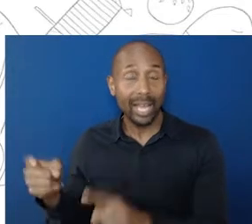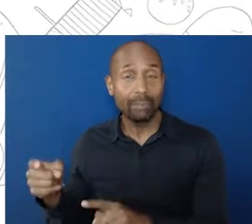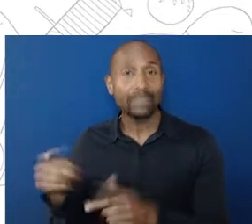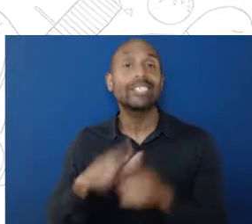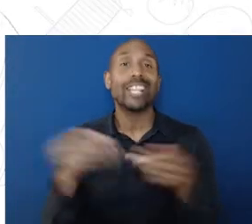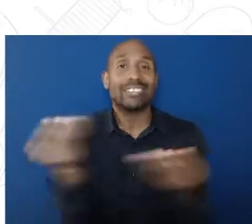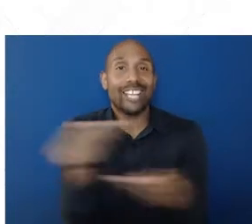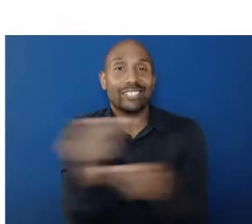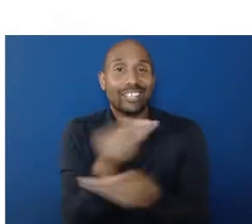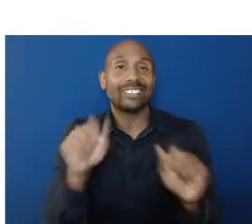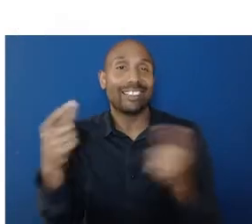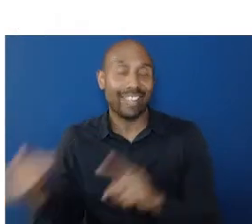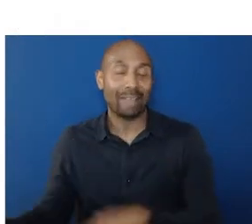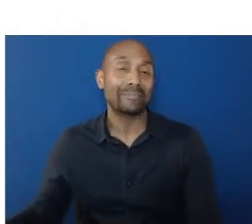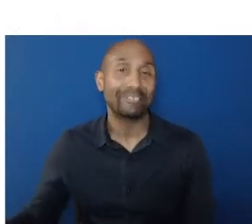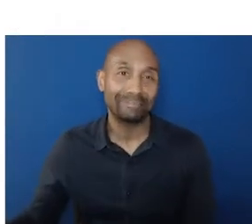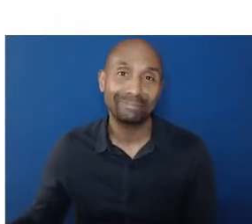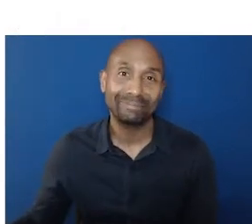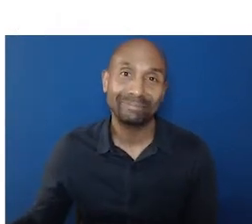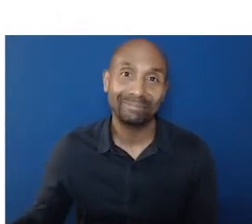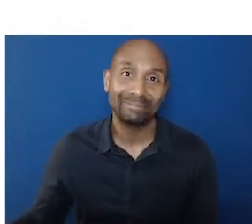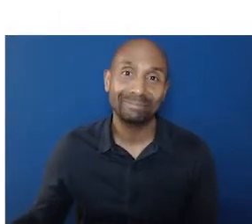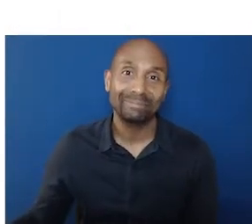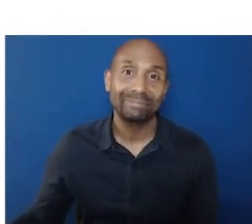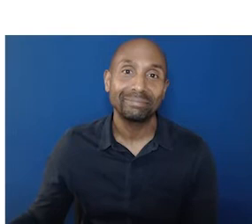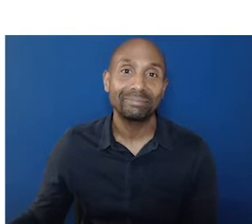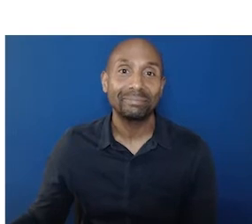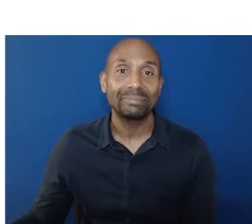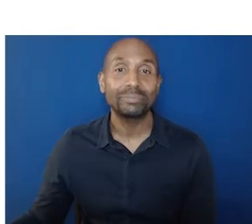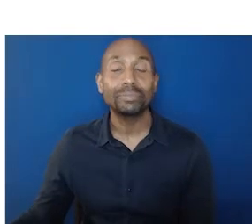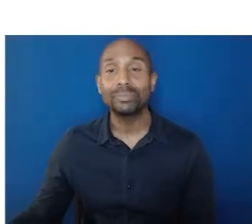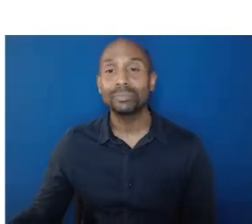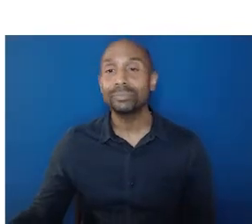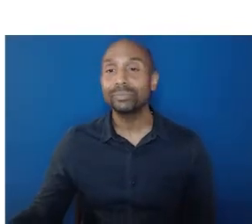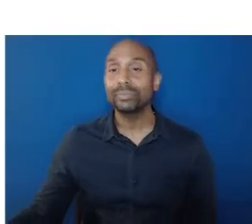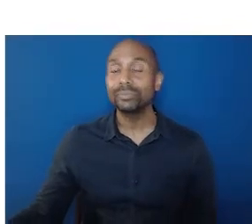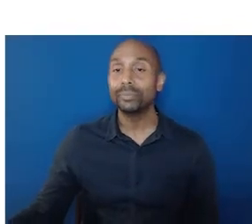When I first got there, I don't think that